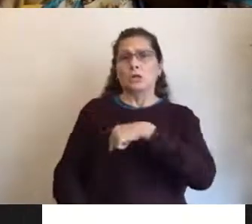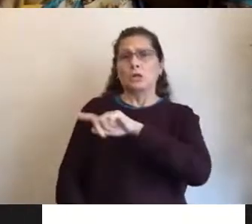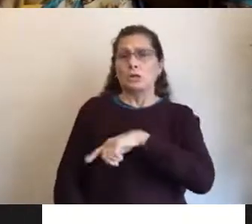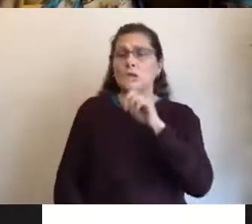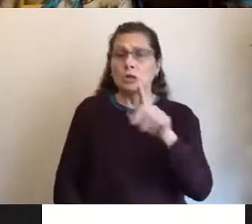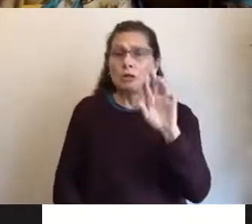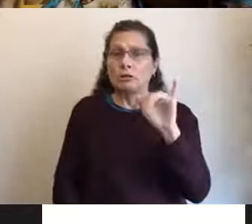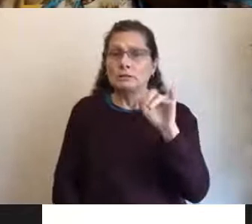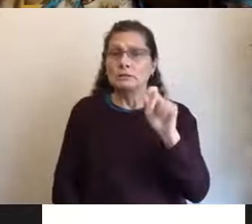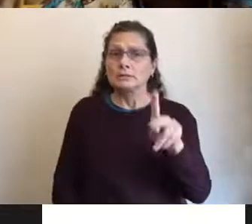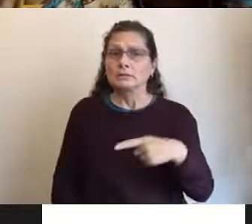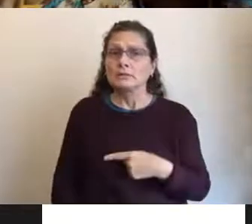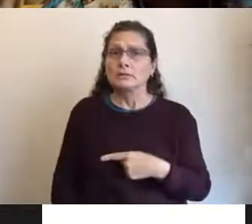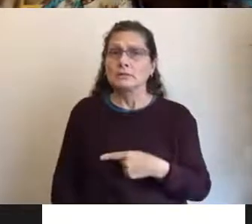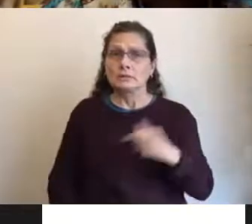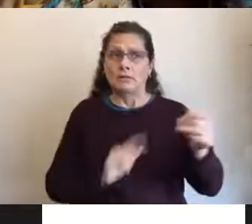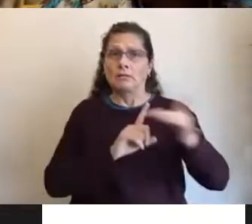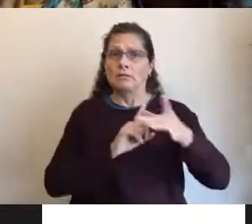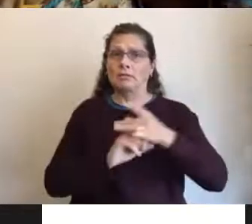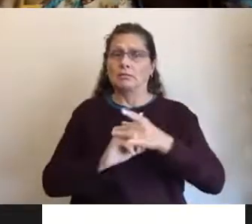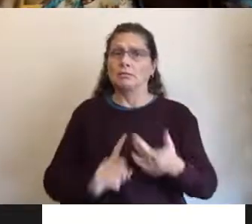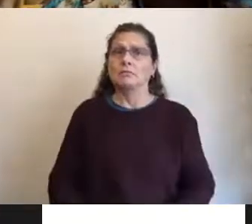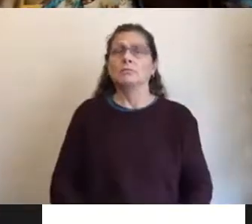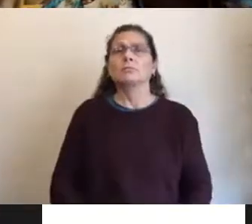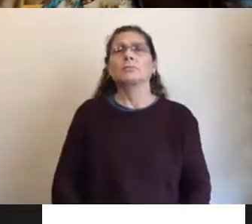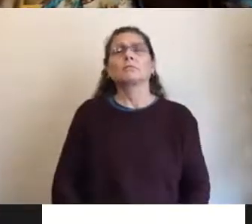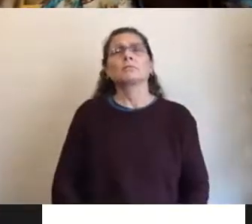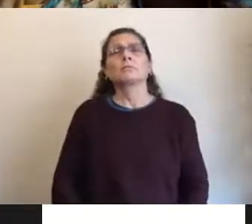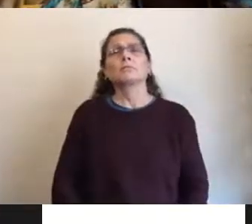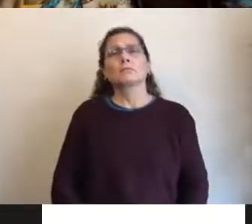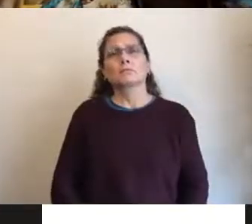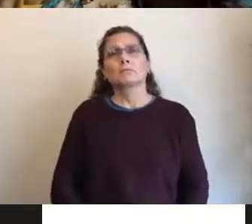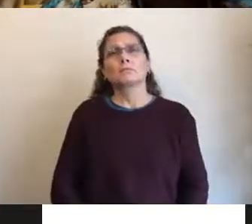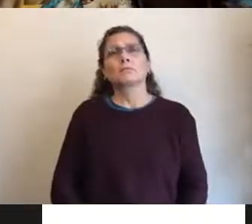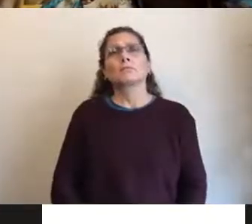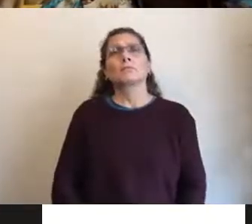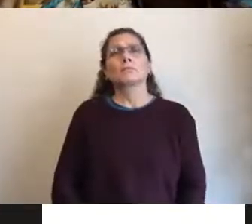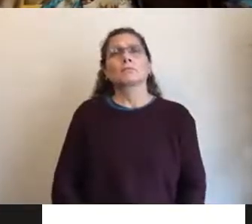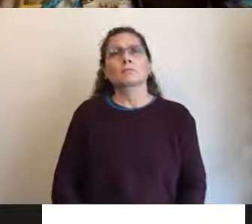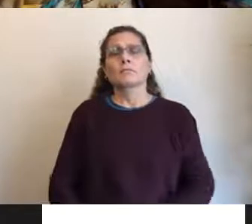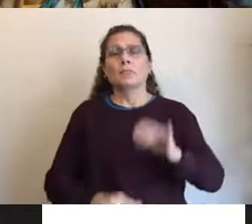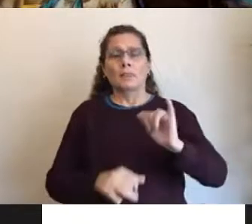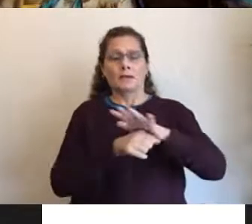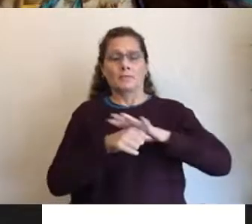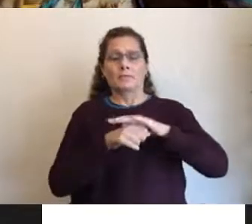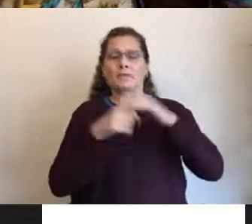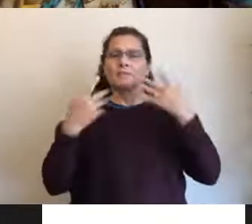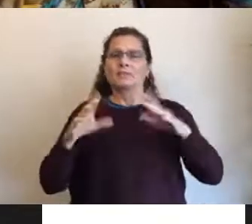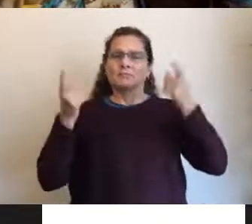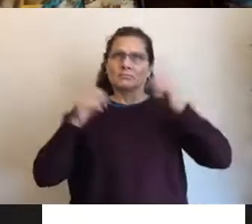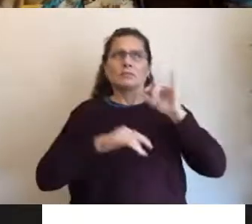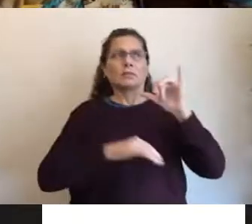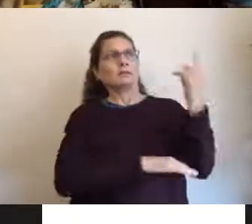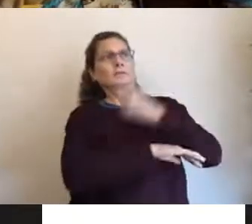that the sites were built for particular numbers of capacity. And there are times within the week, particularly